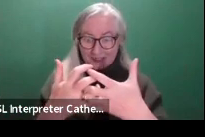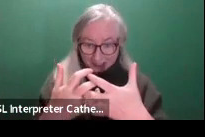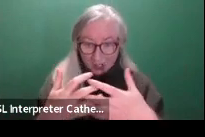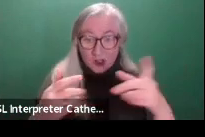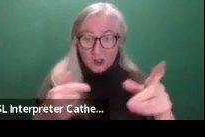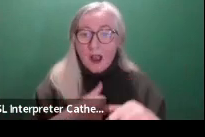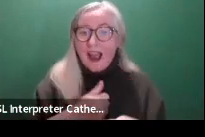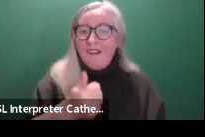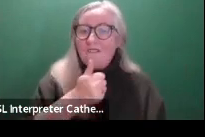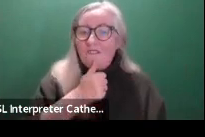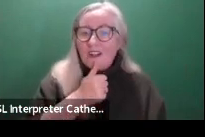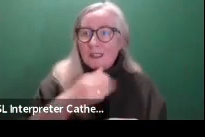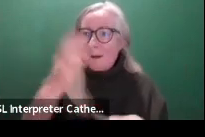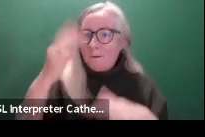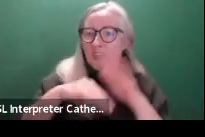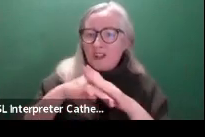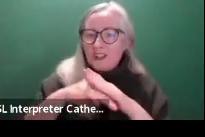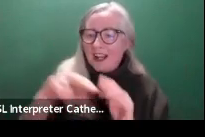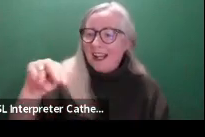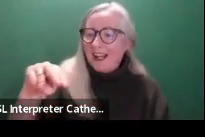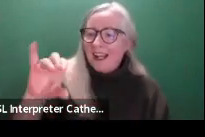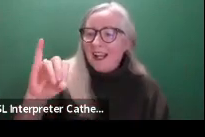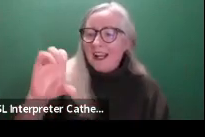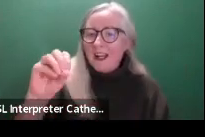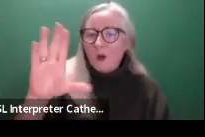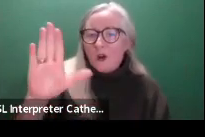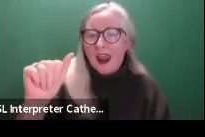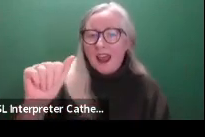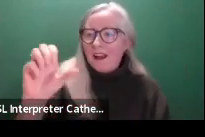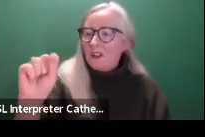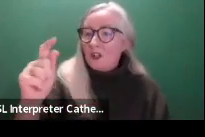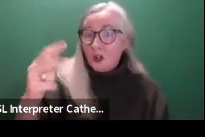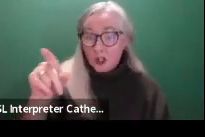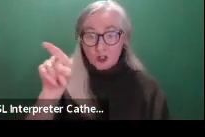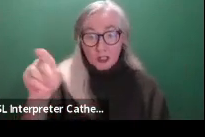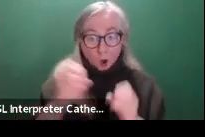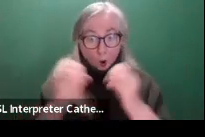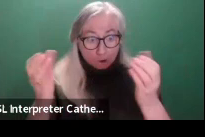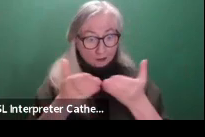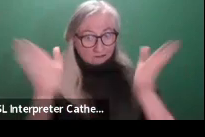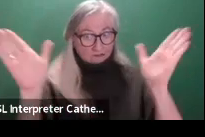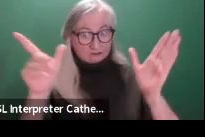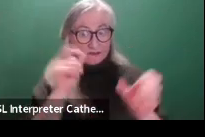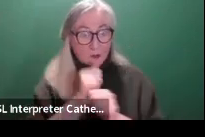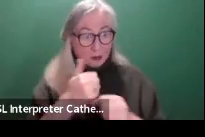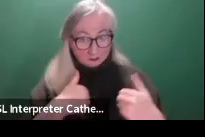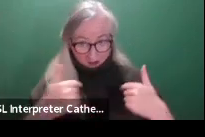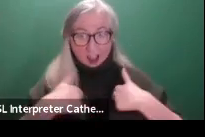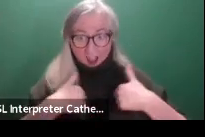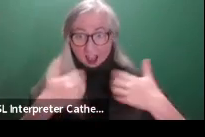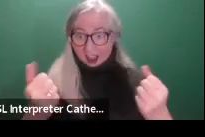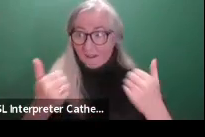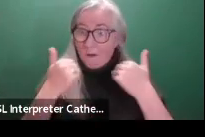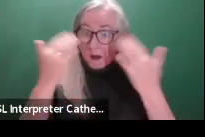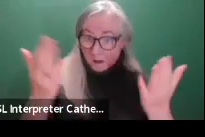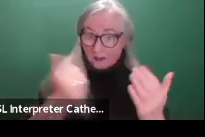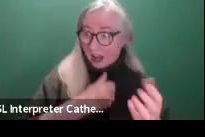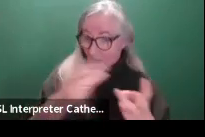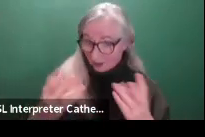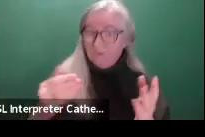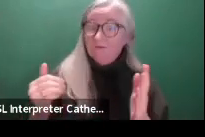Minister, Nicola Sturgeon, she's spoken quite openly about her menopause and experiencing it while at work. And a lot of